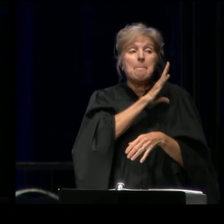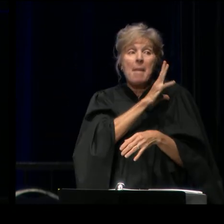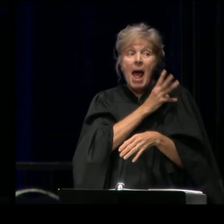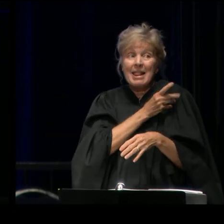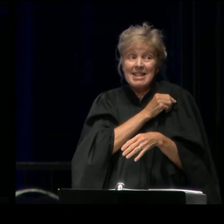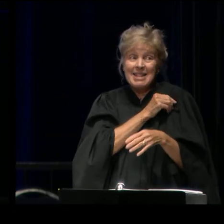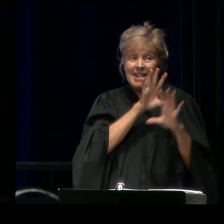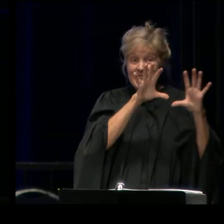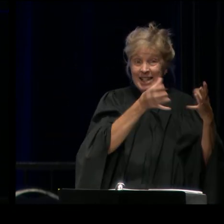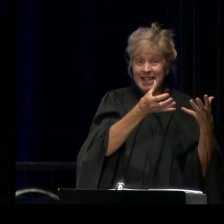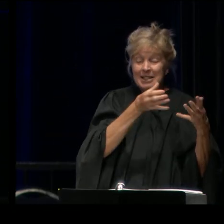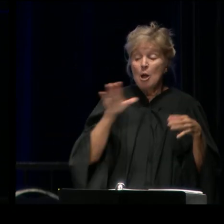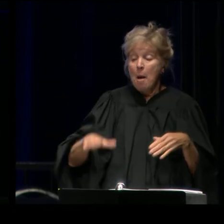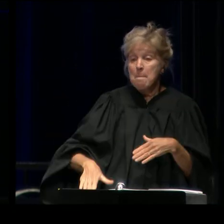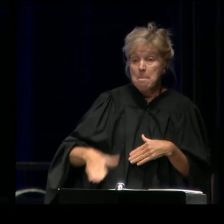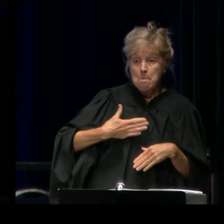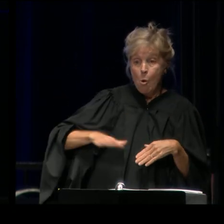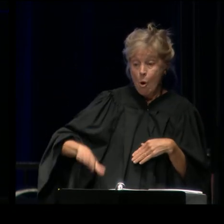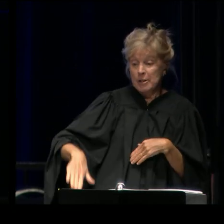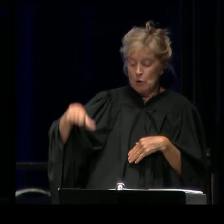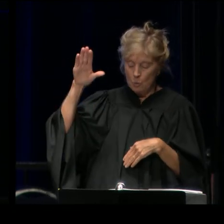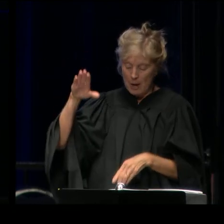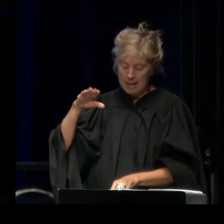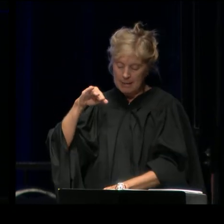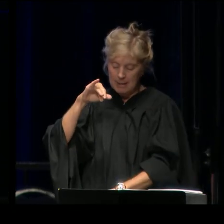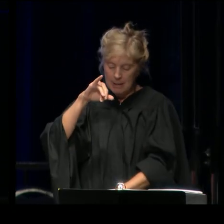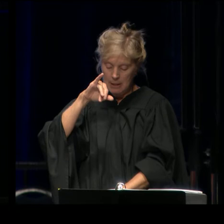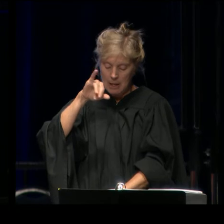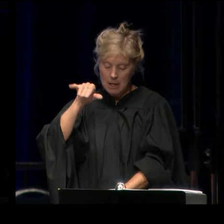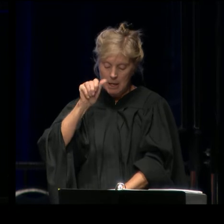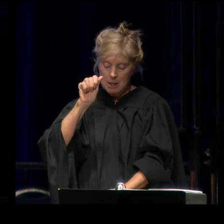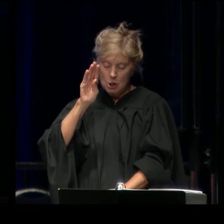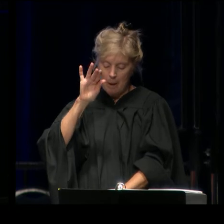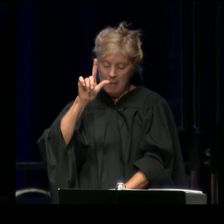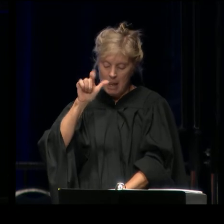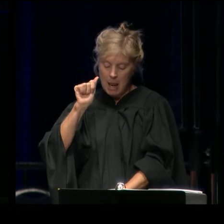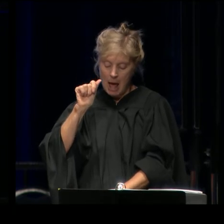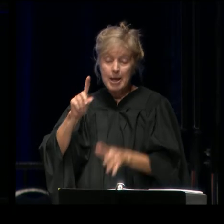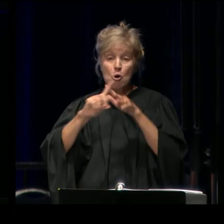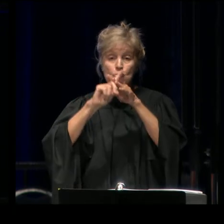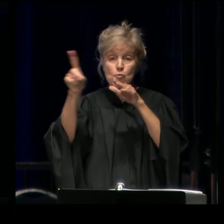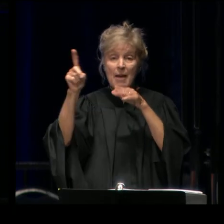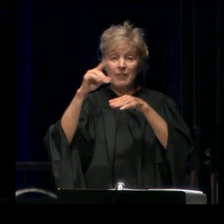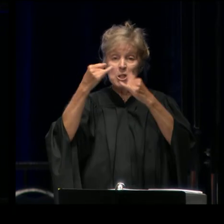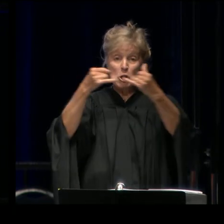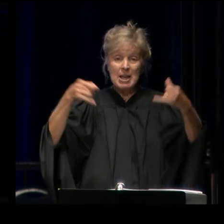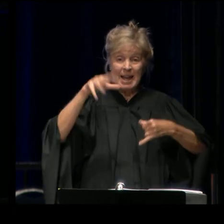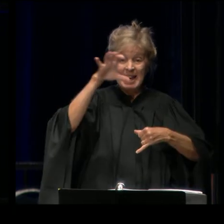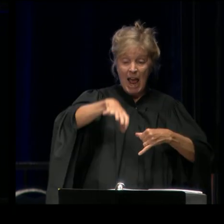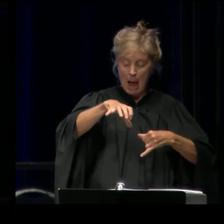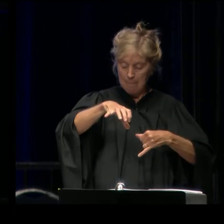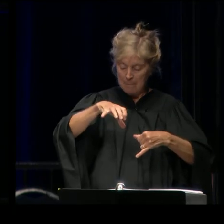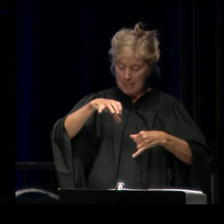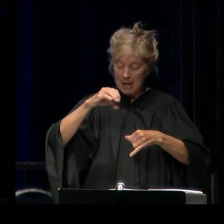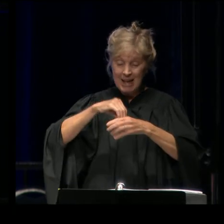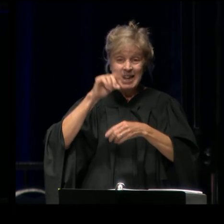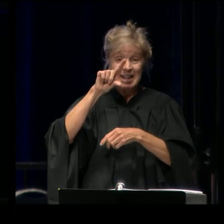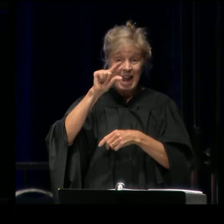and raised in the Jabalia refugee camp in Gaza, Dr. Abolaesh is a Palestinian medical doctor.